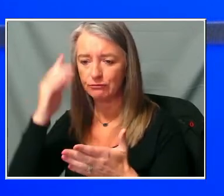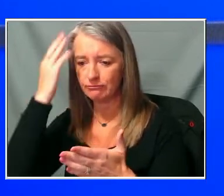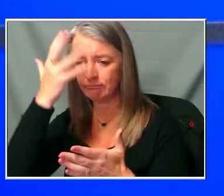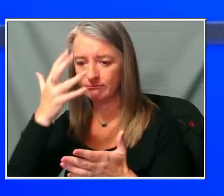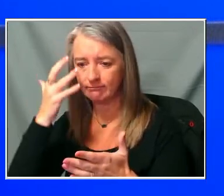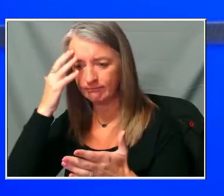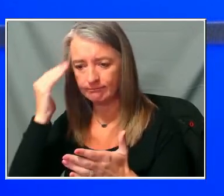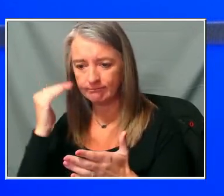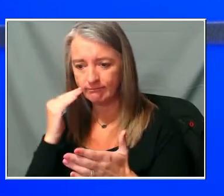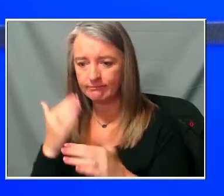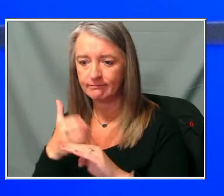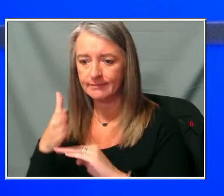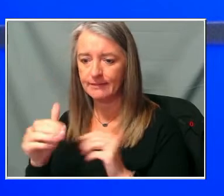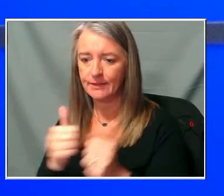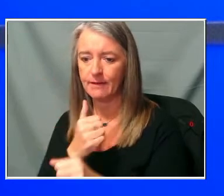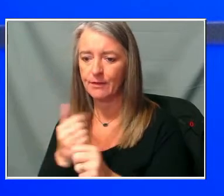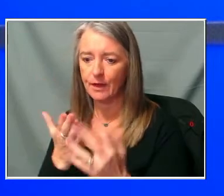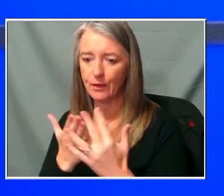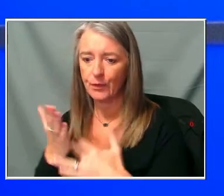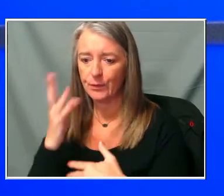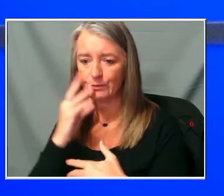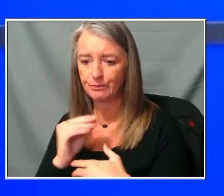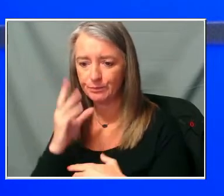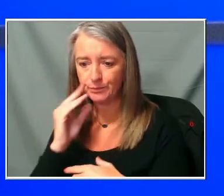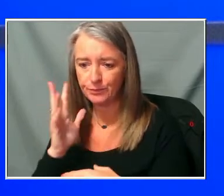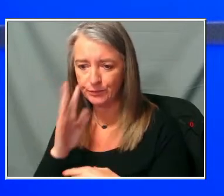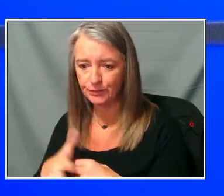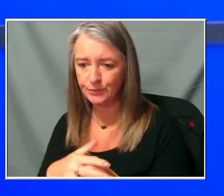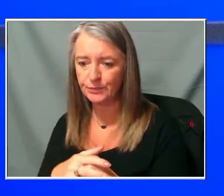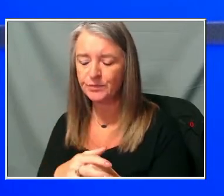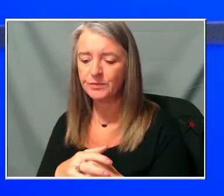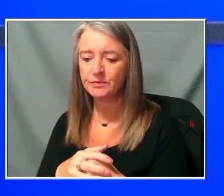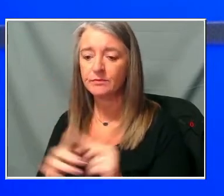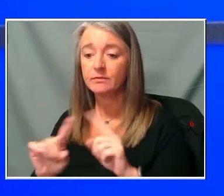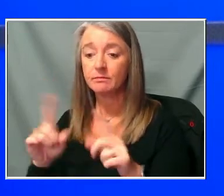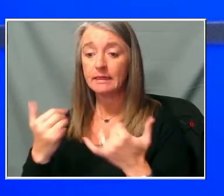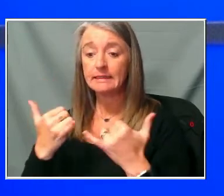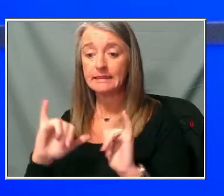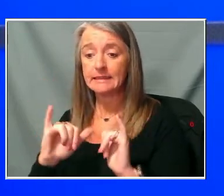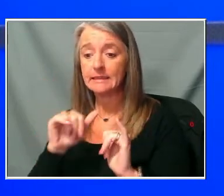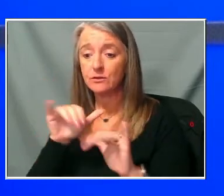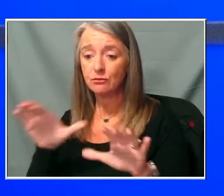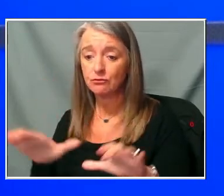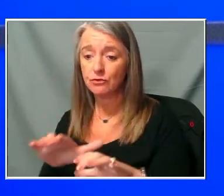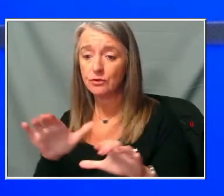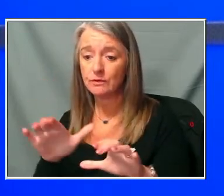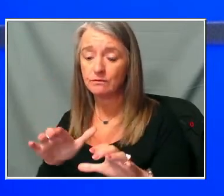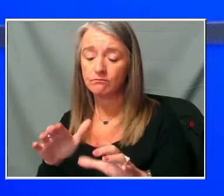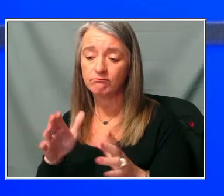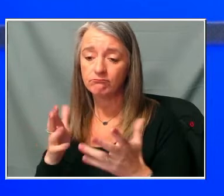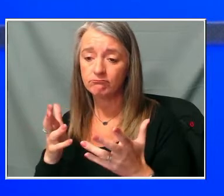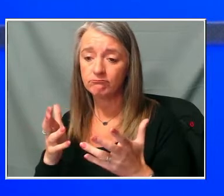after everything that I would go through. But I was still doing things with a full wide